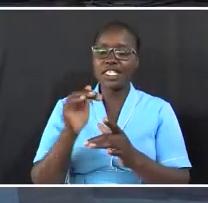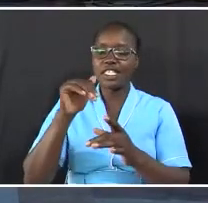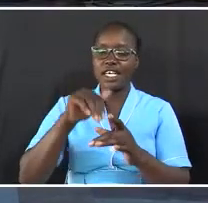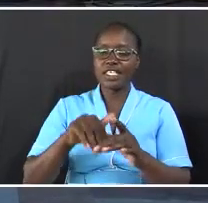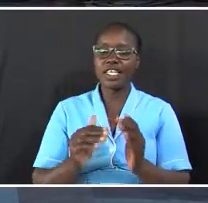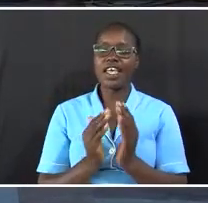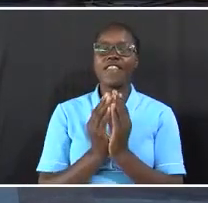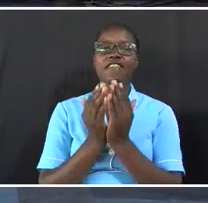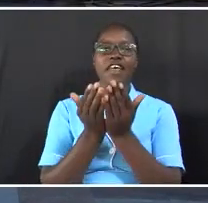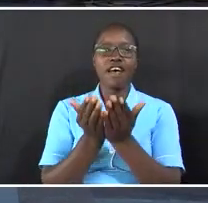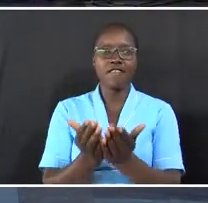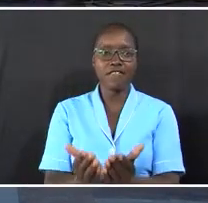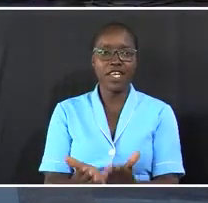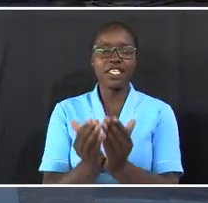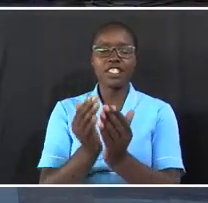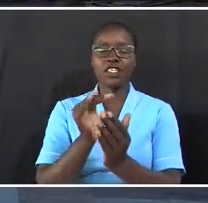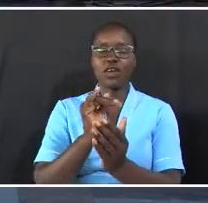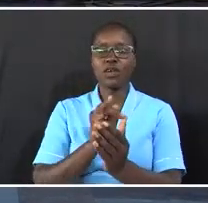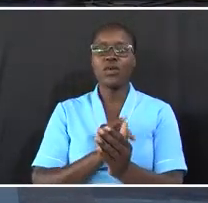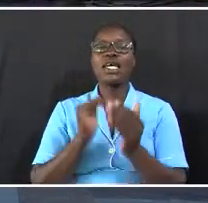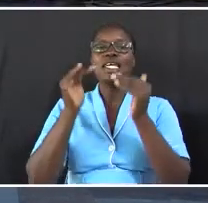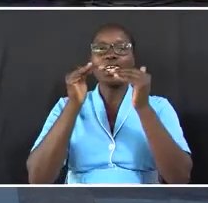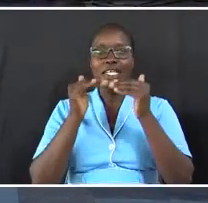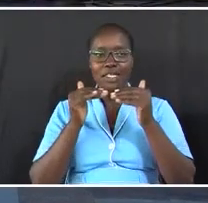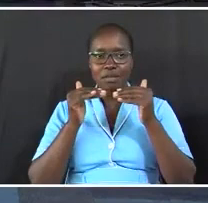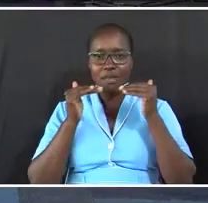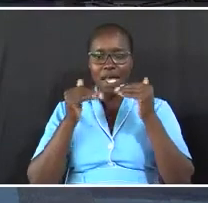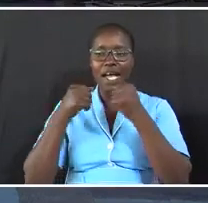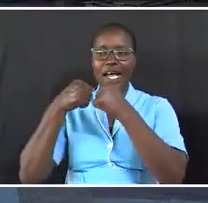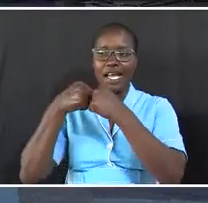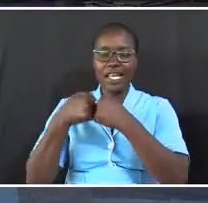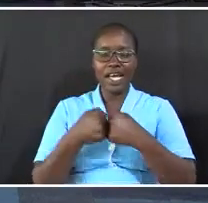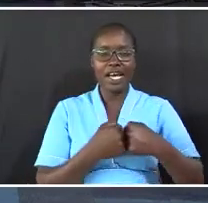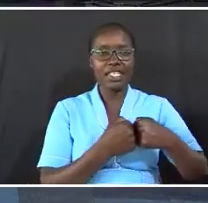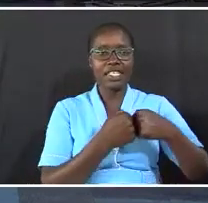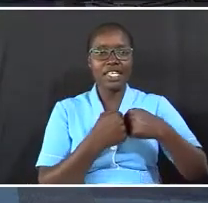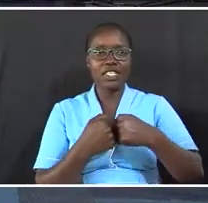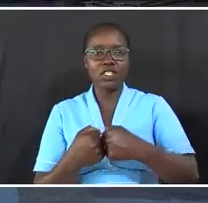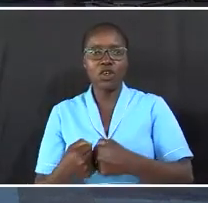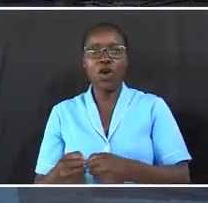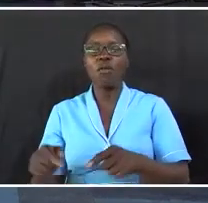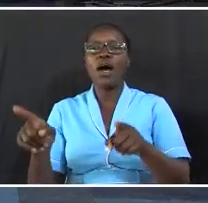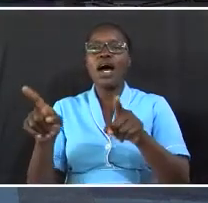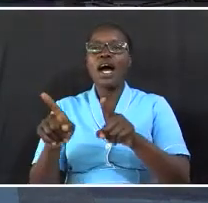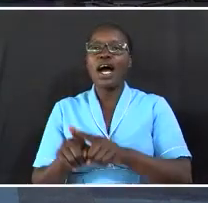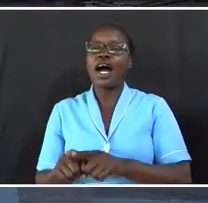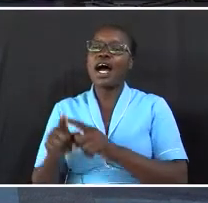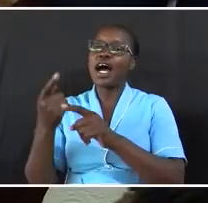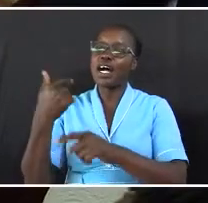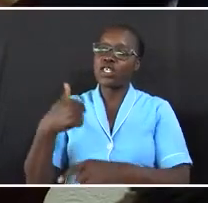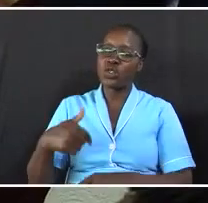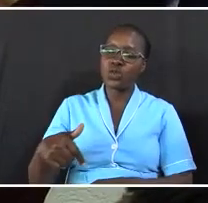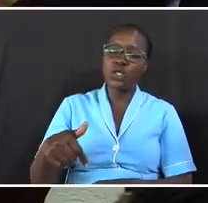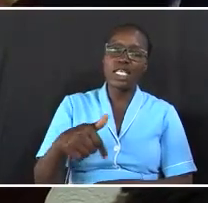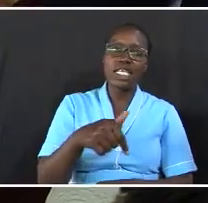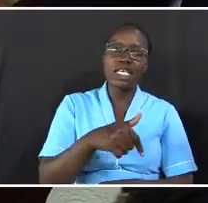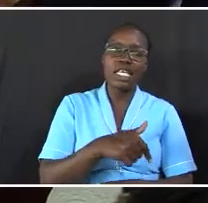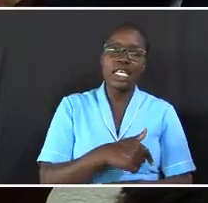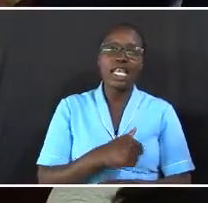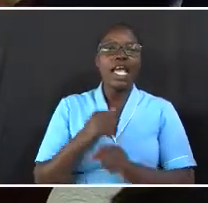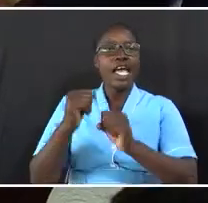With Jesus in the vessel, we can smile lather storm as